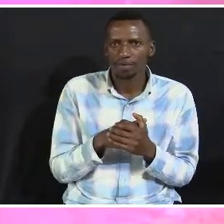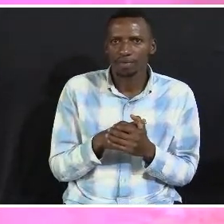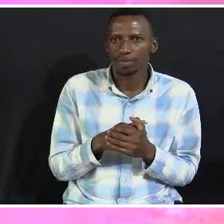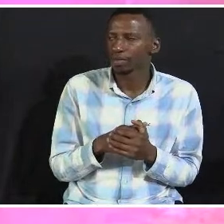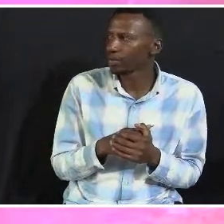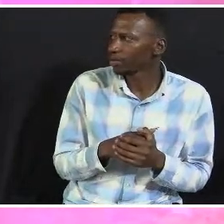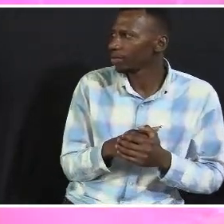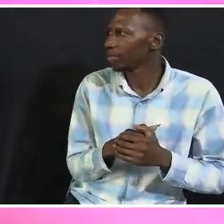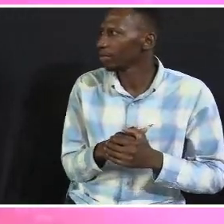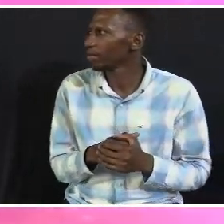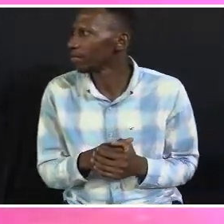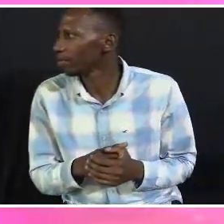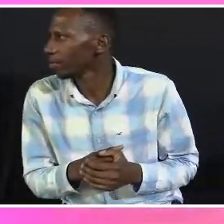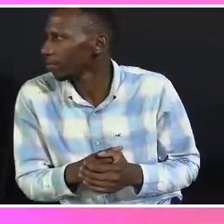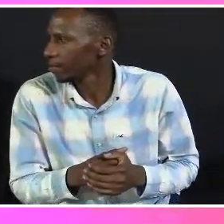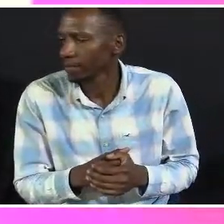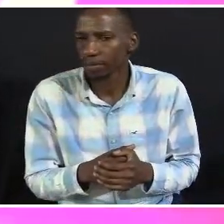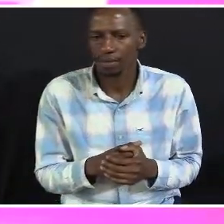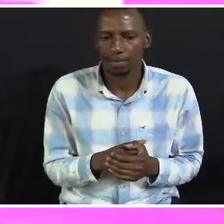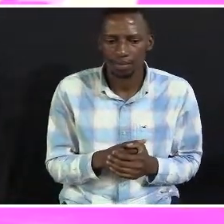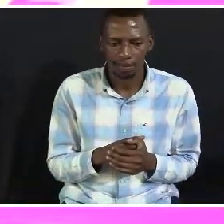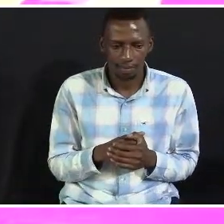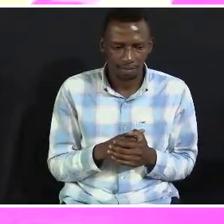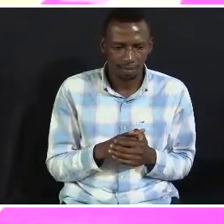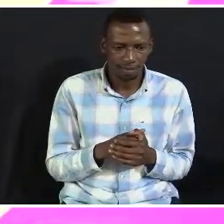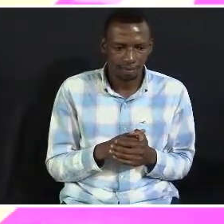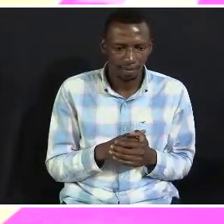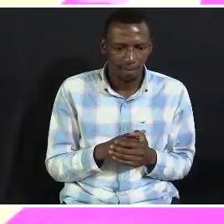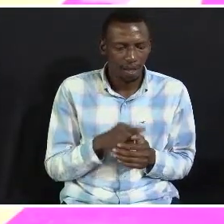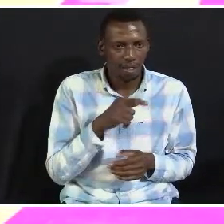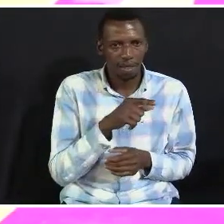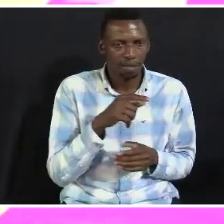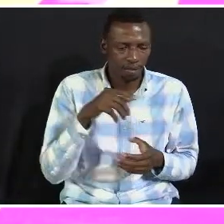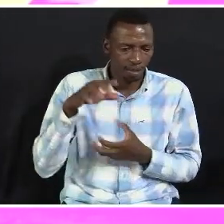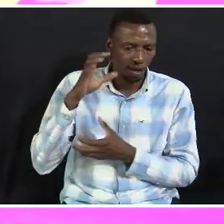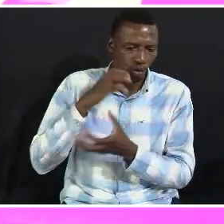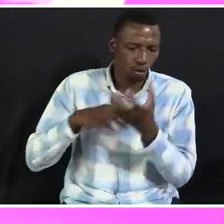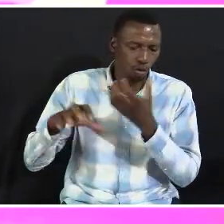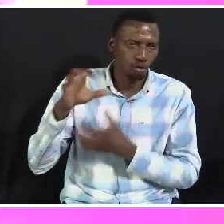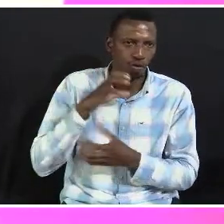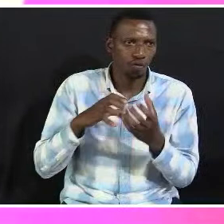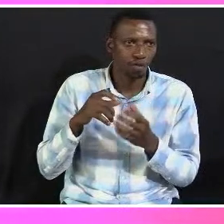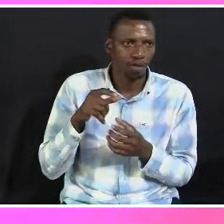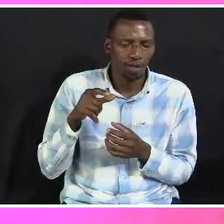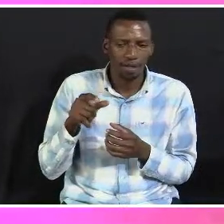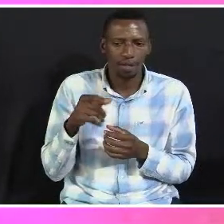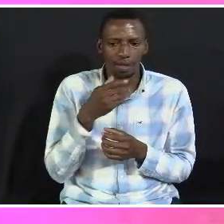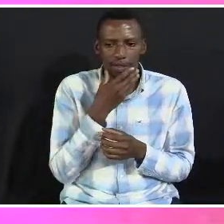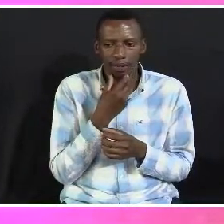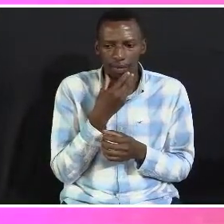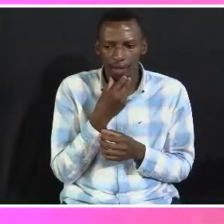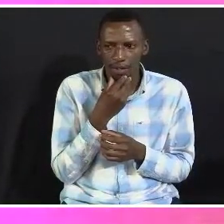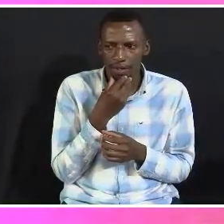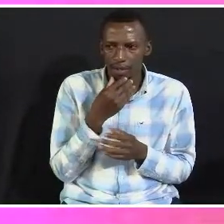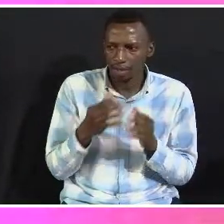So, the who is who was confused. And this man who is nothing very quickly went to Genesis